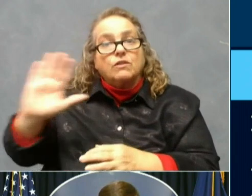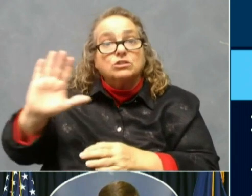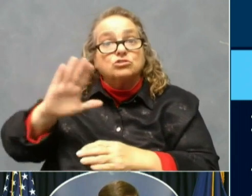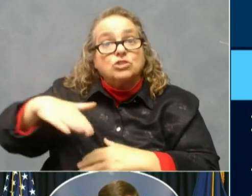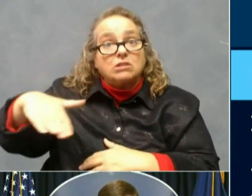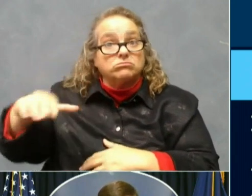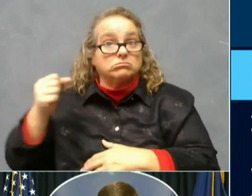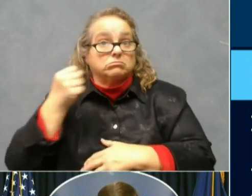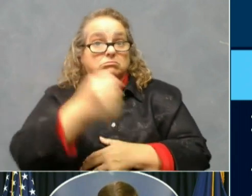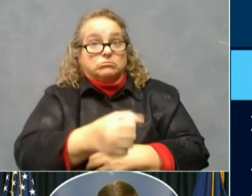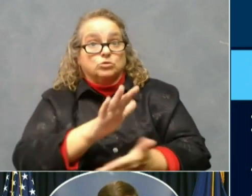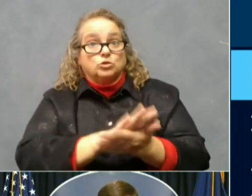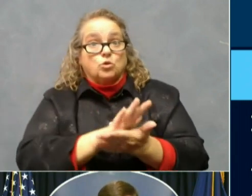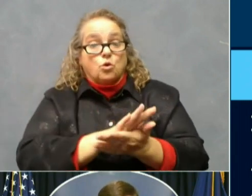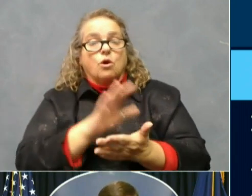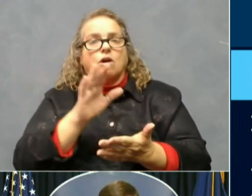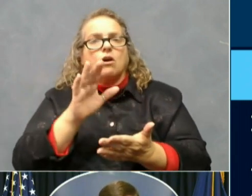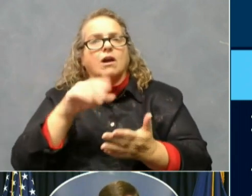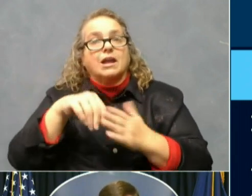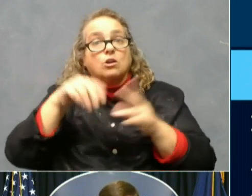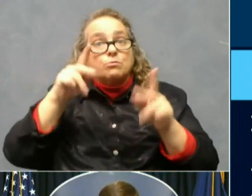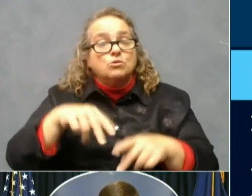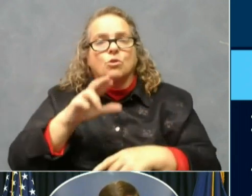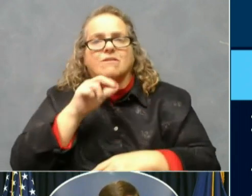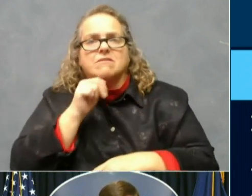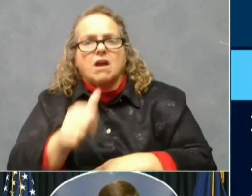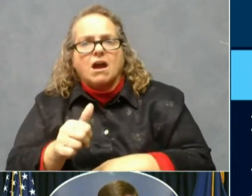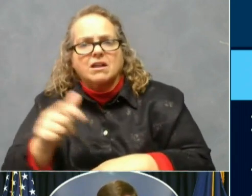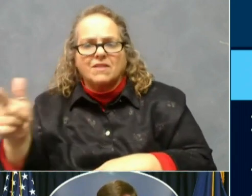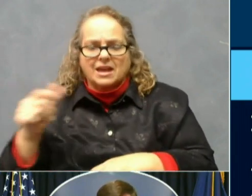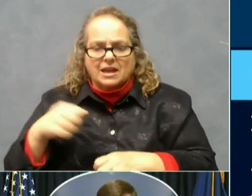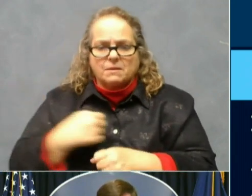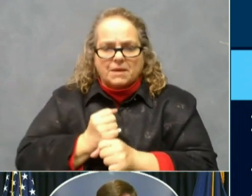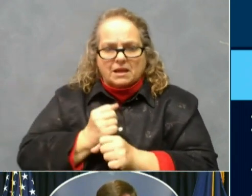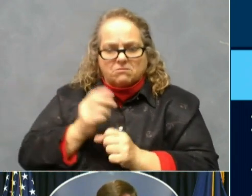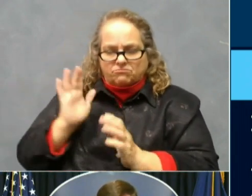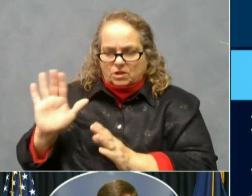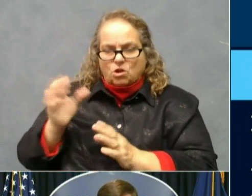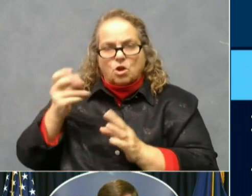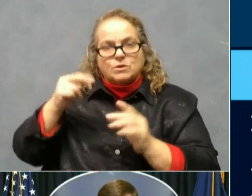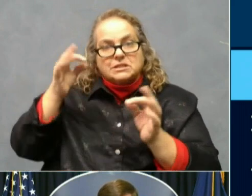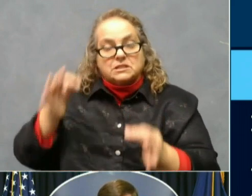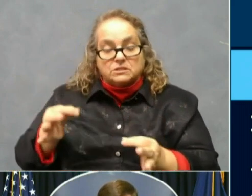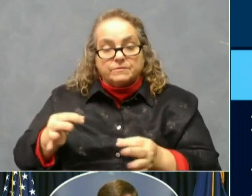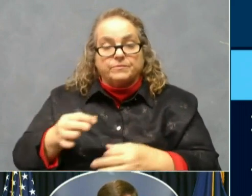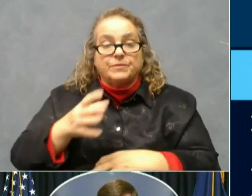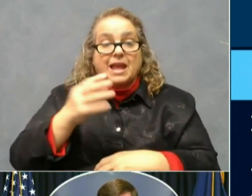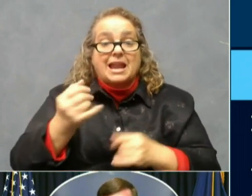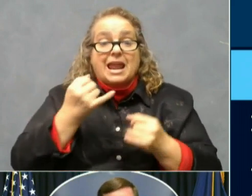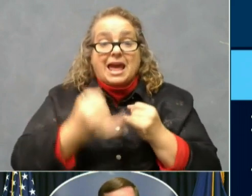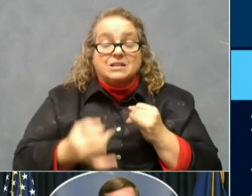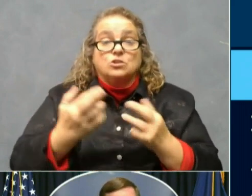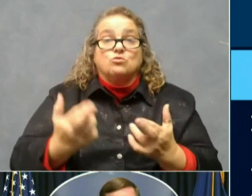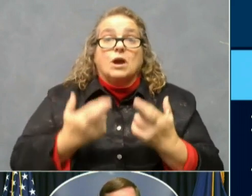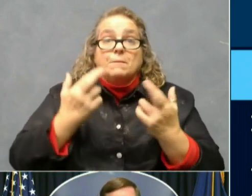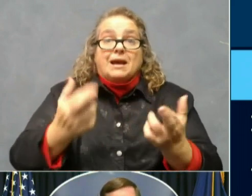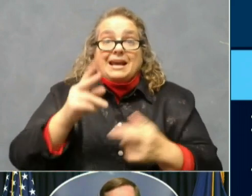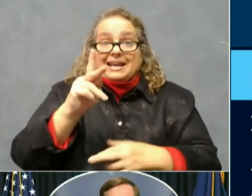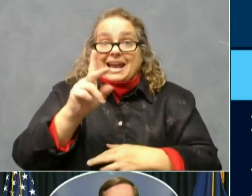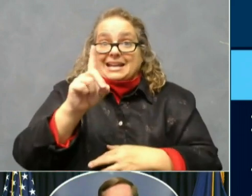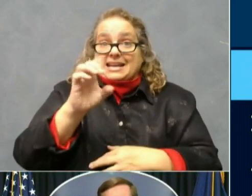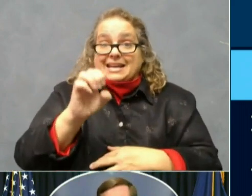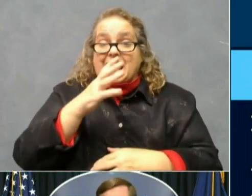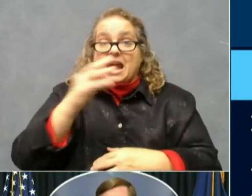instruction. And last, and this is a recommendation that came from both KDE and from the Kentucky Department of Public Health.